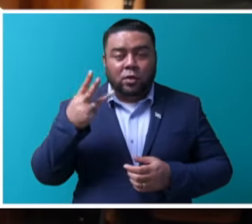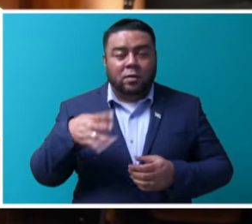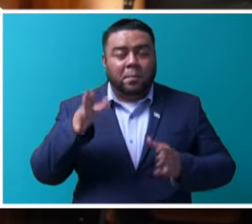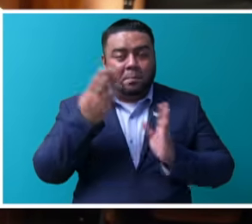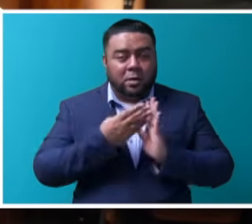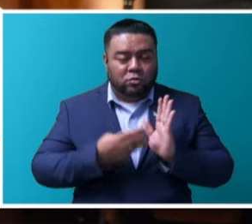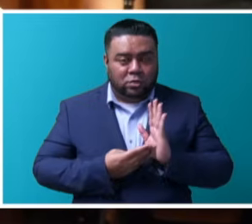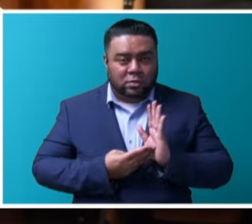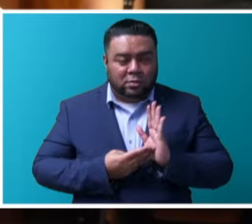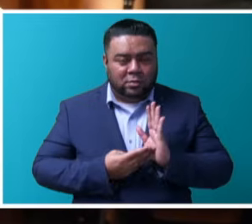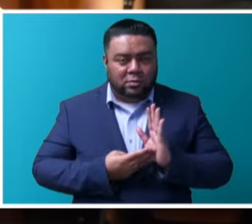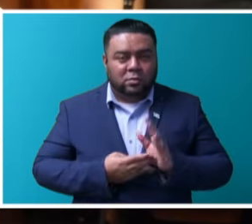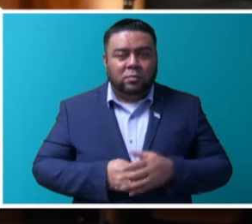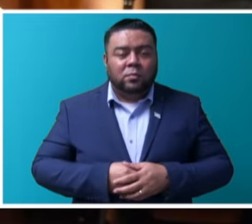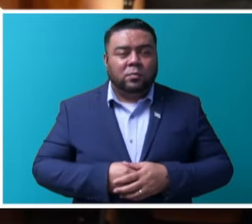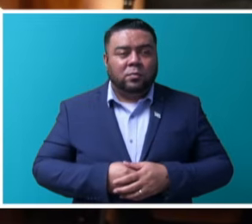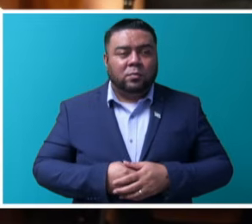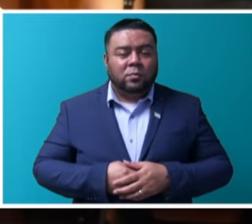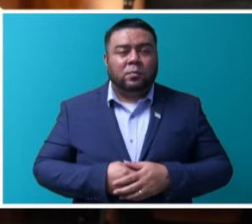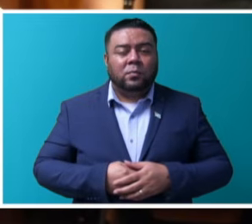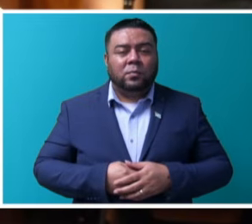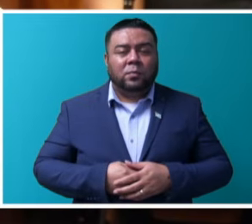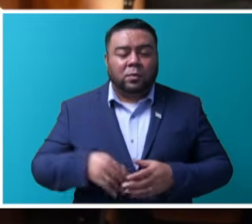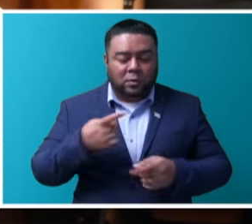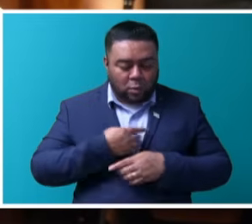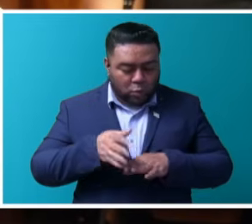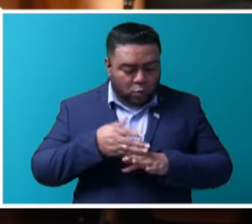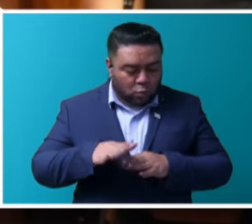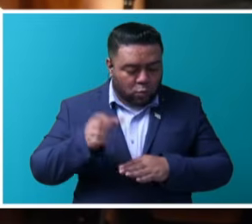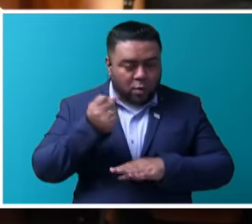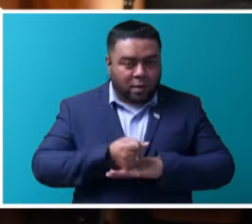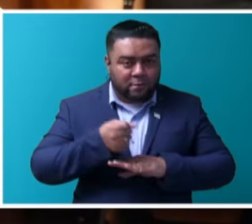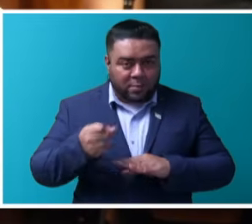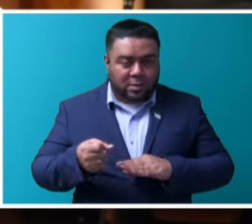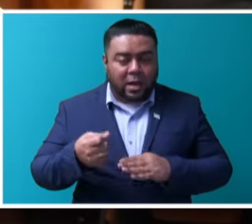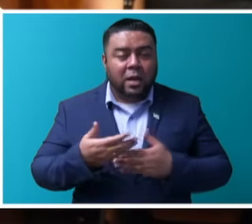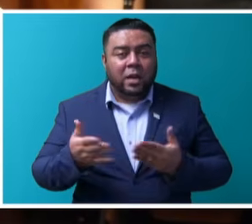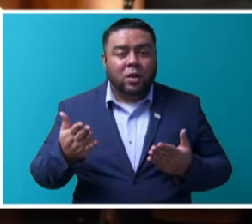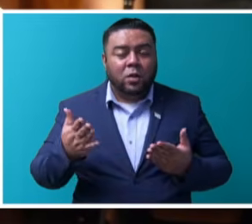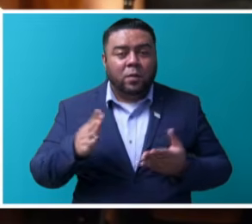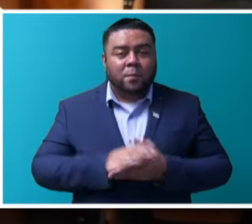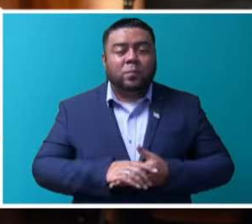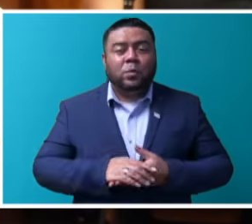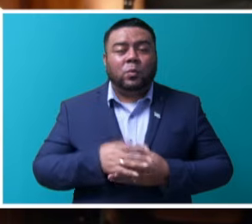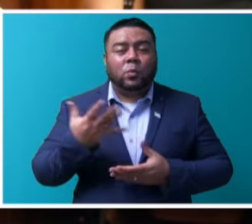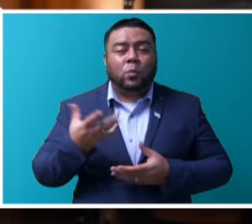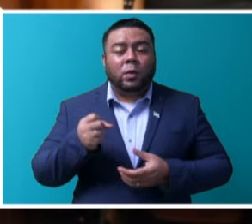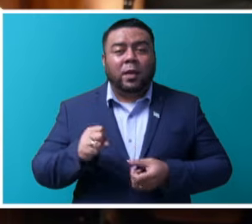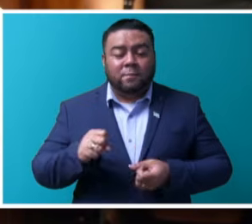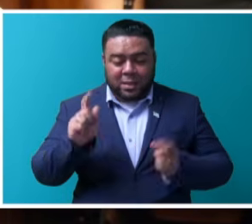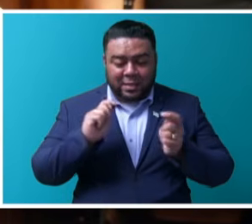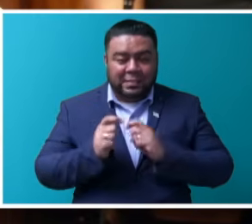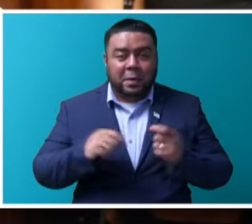are, as a once new government, more confident now. We have been tested in many